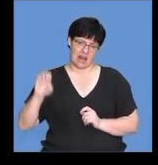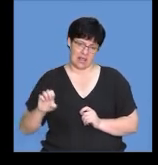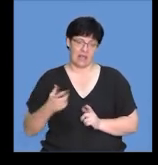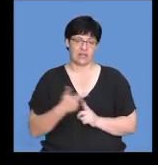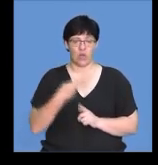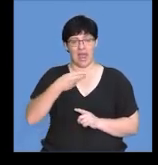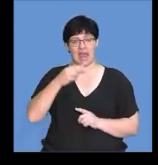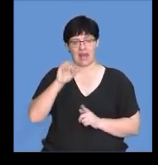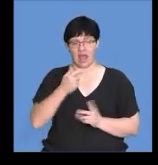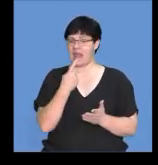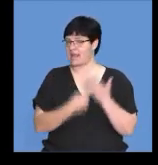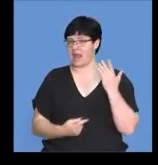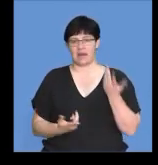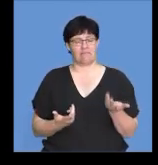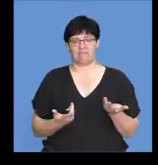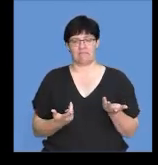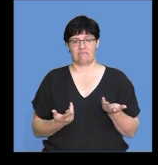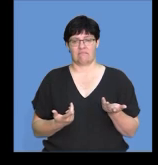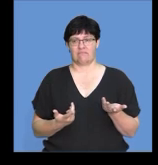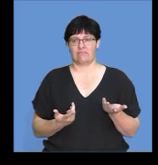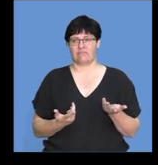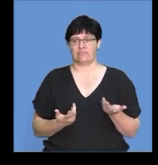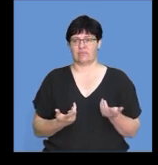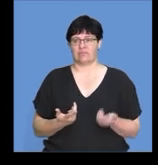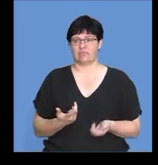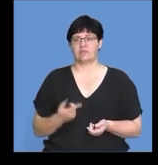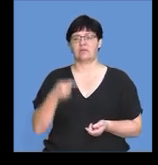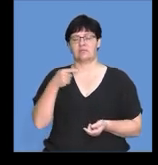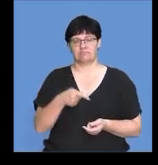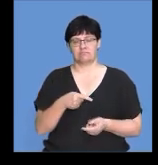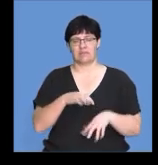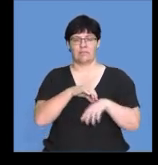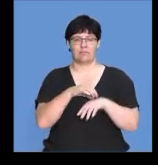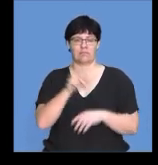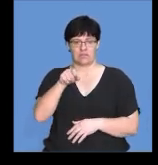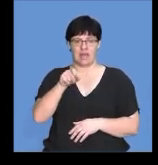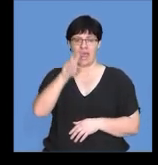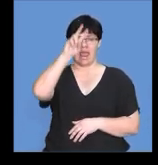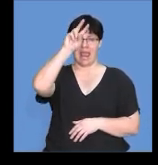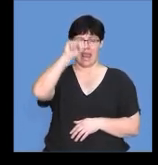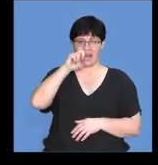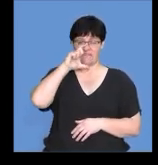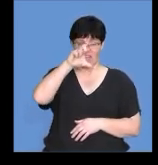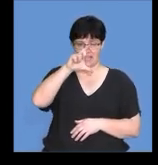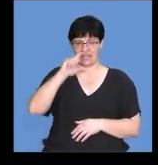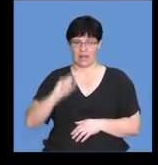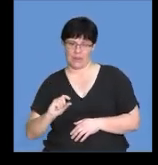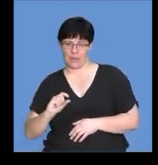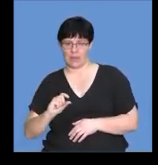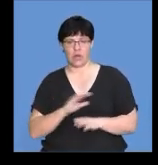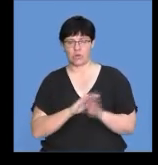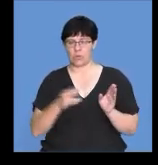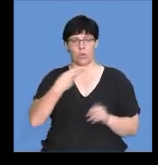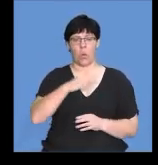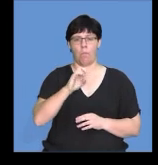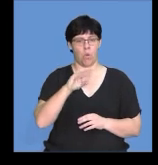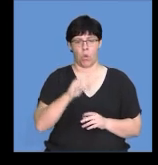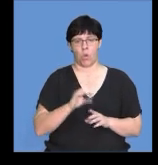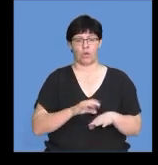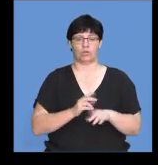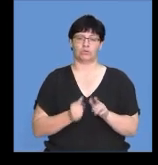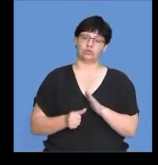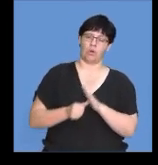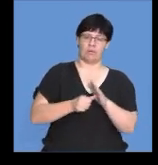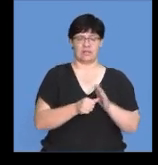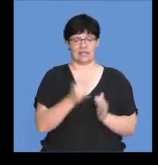can only be a heterozygous individual and not a homozygous dominant